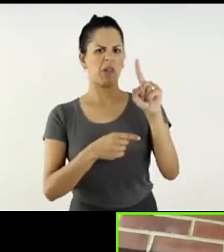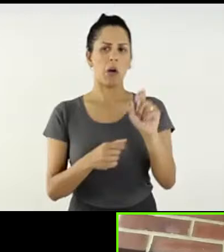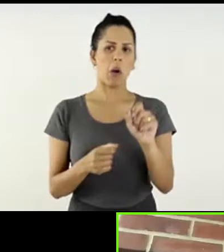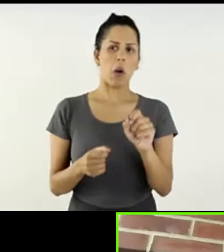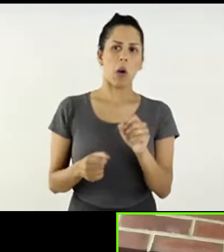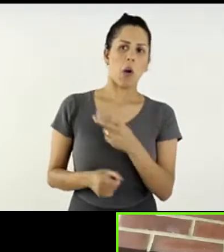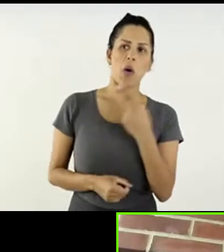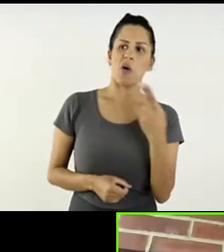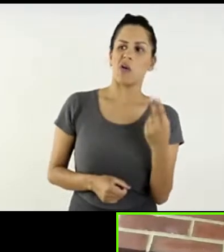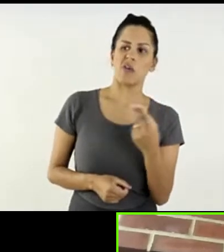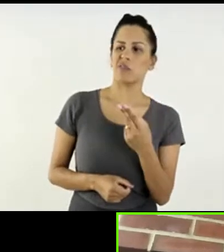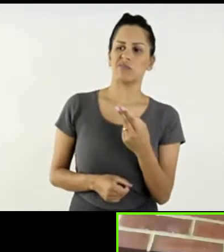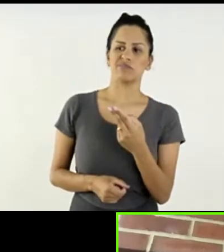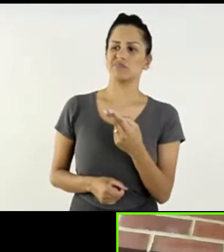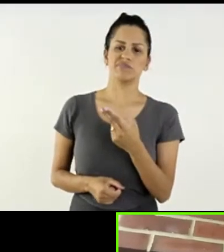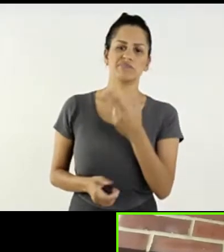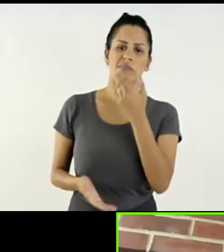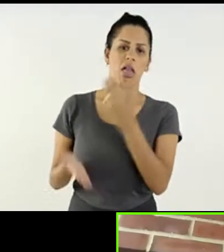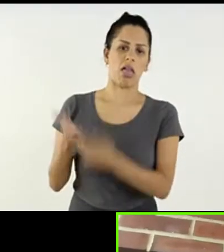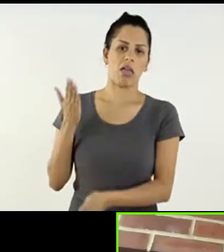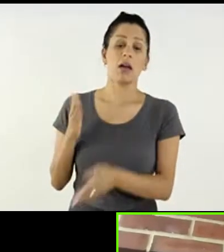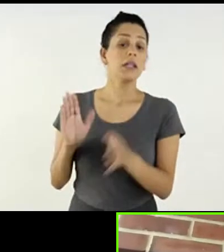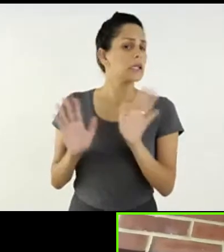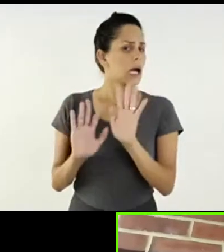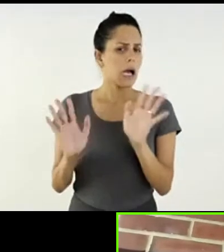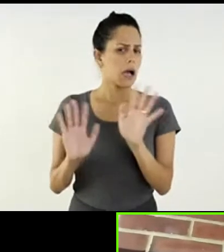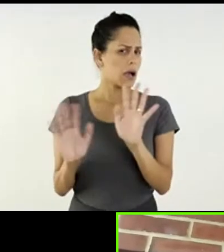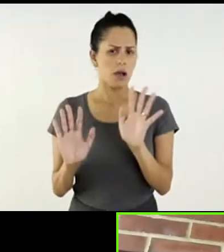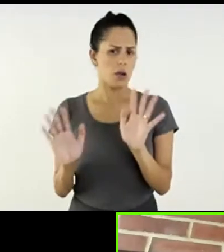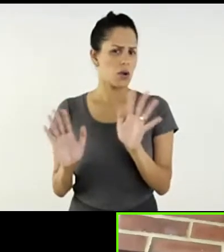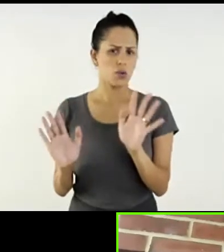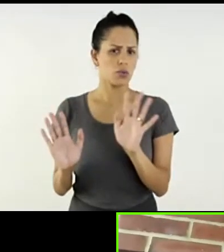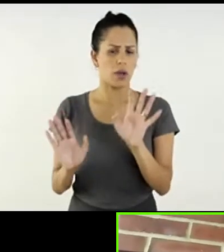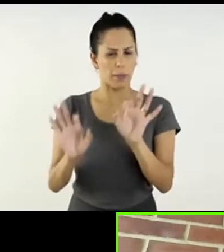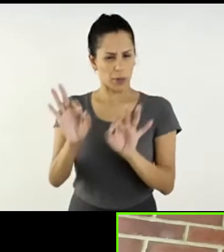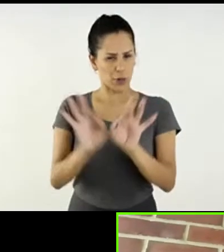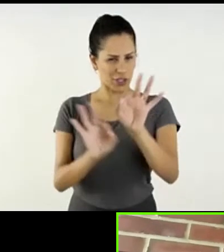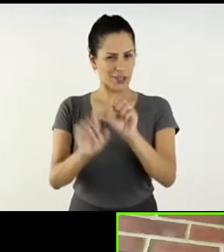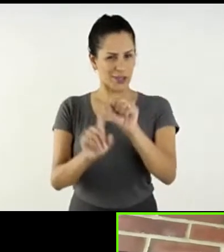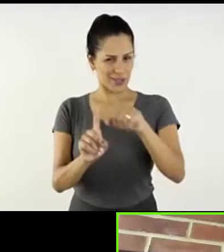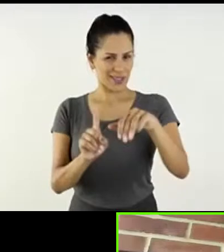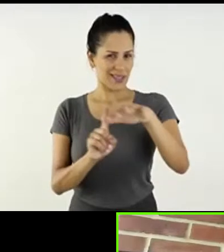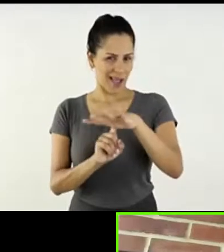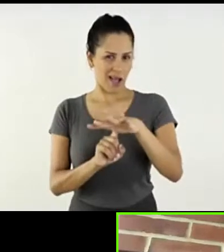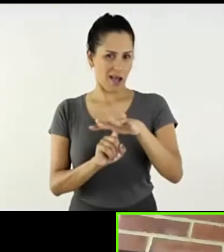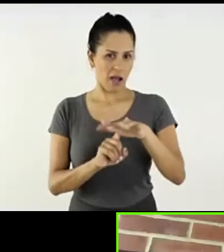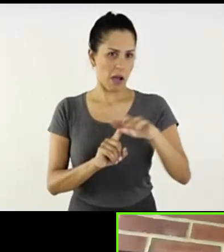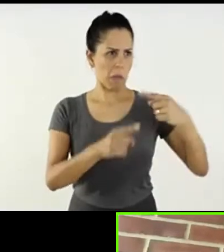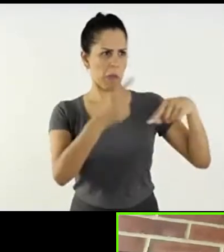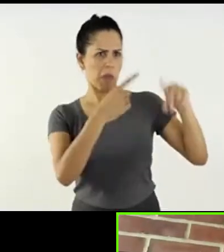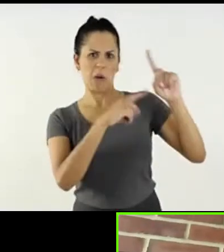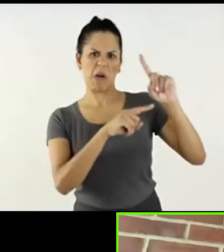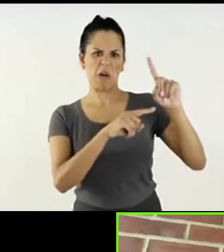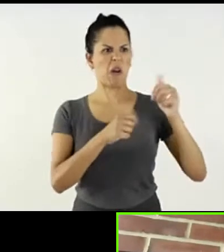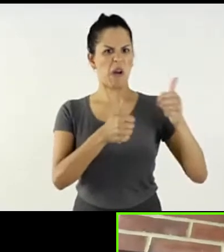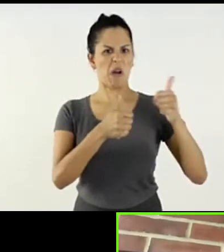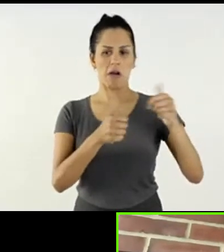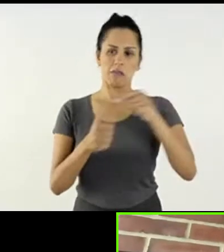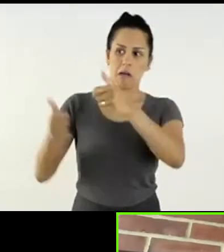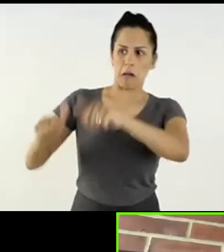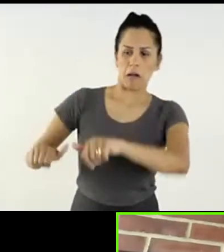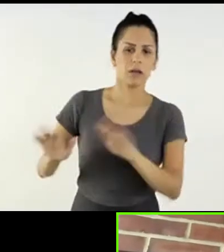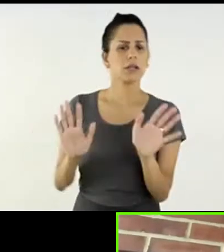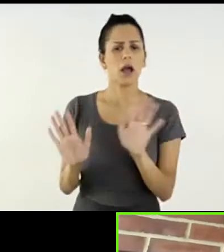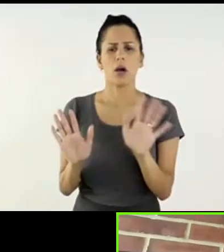longer, most radical social projects that are coalition-based are,